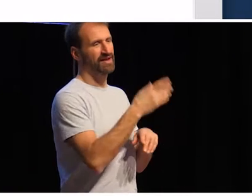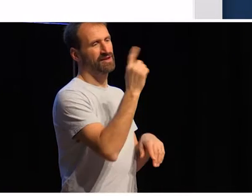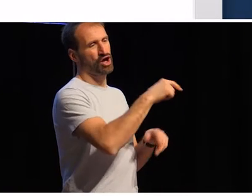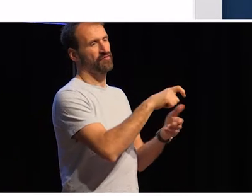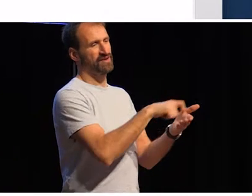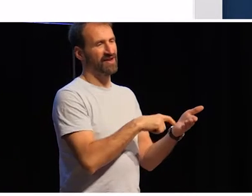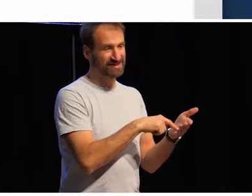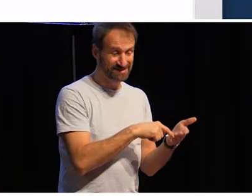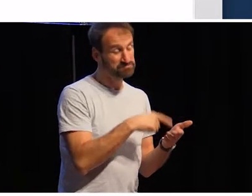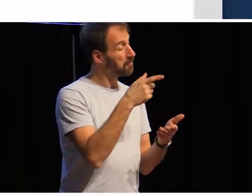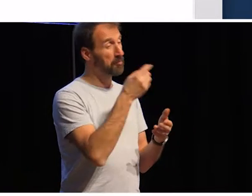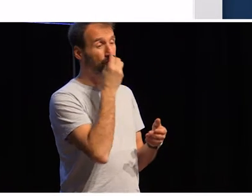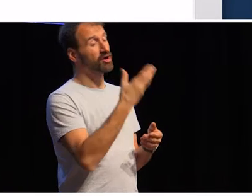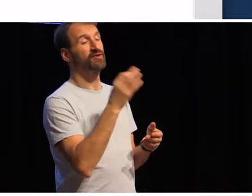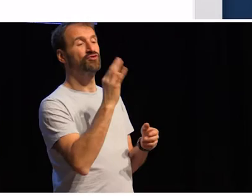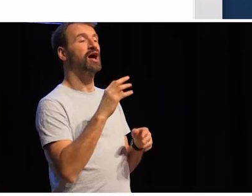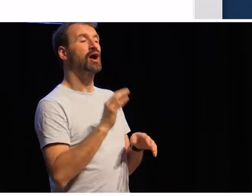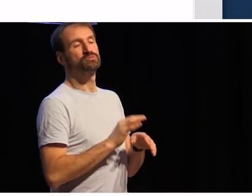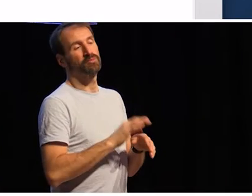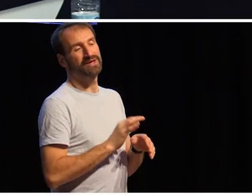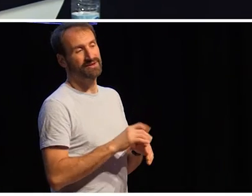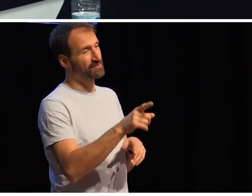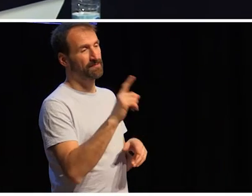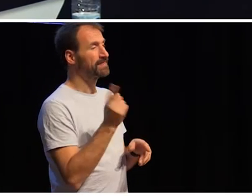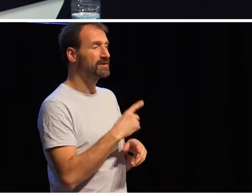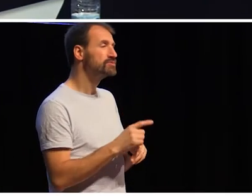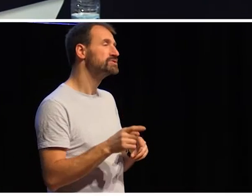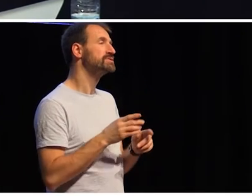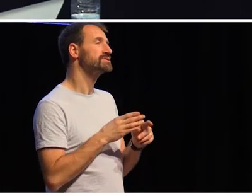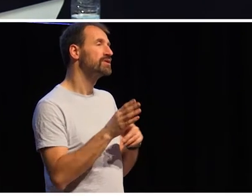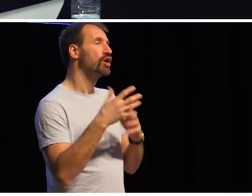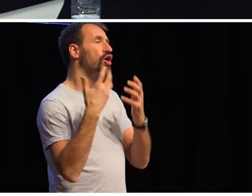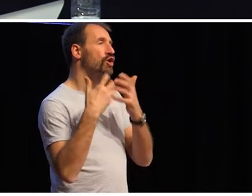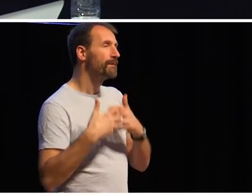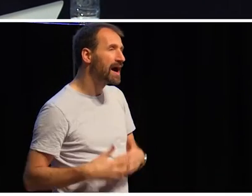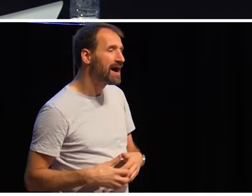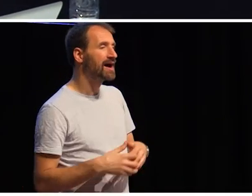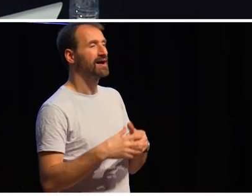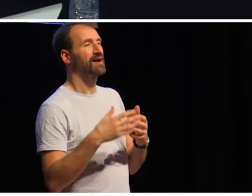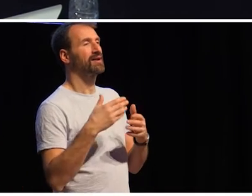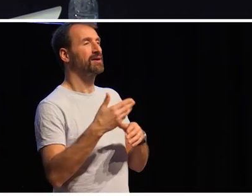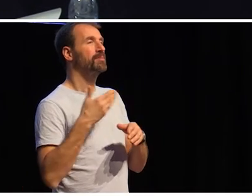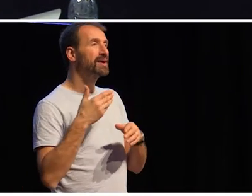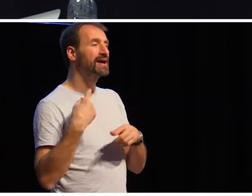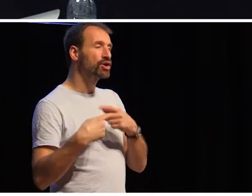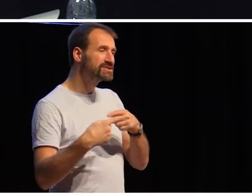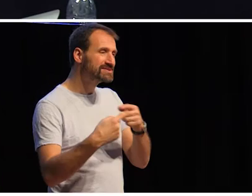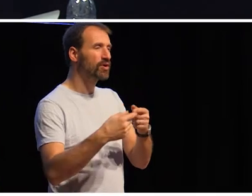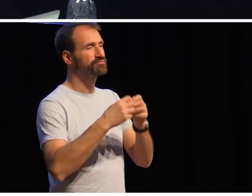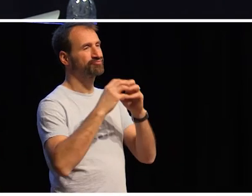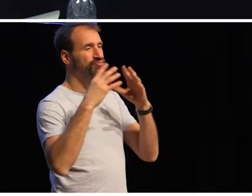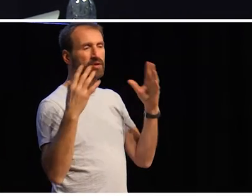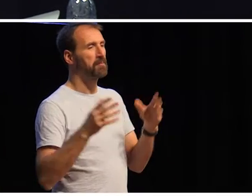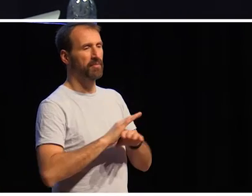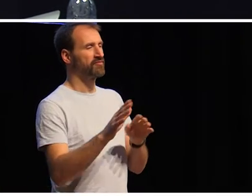to try things out. You don't have to go through a lengthy compile and deploy cycle. You just open your browser,